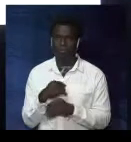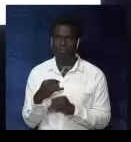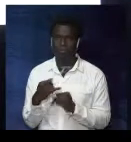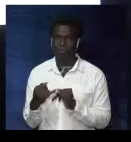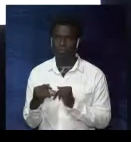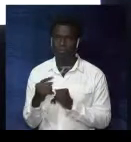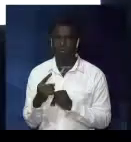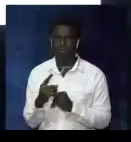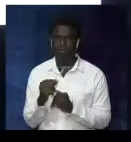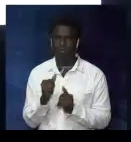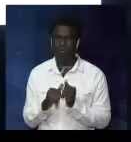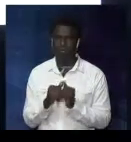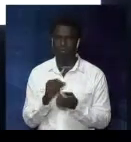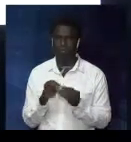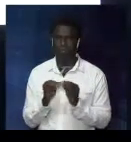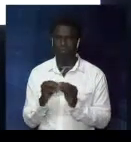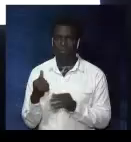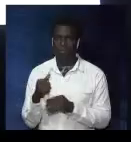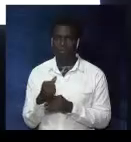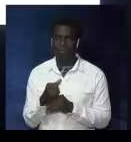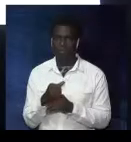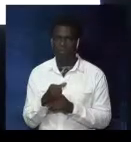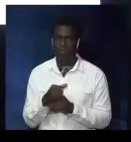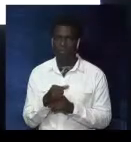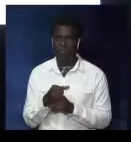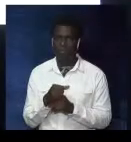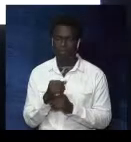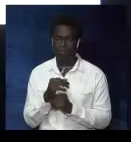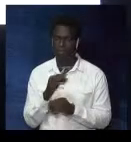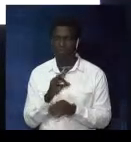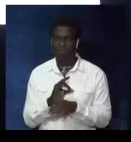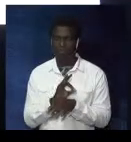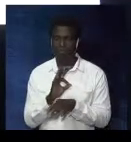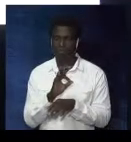And the last one, which is number 10, Fahrenheit.